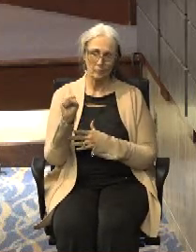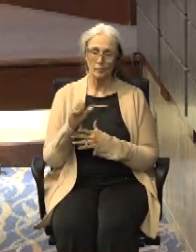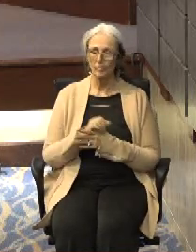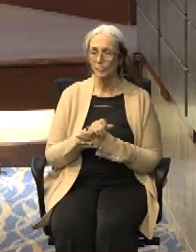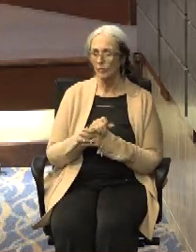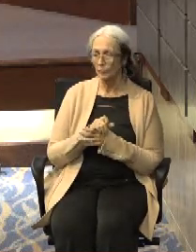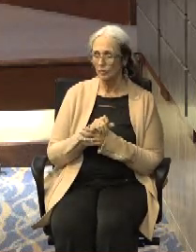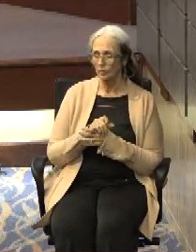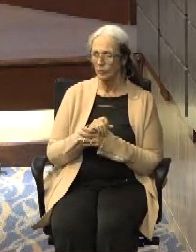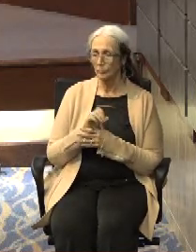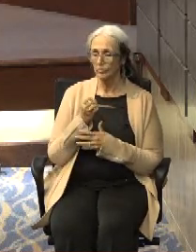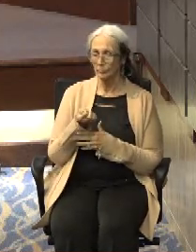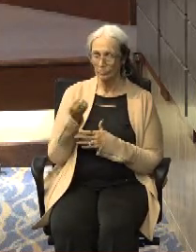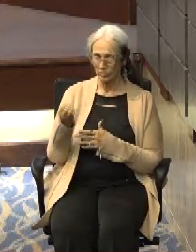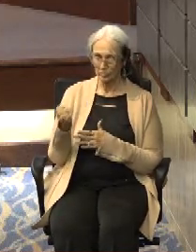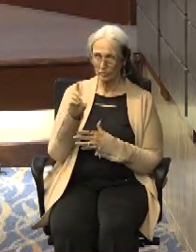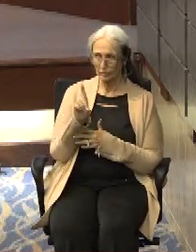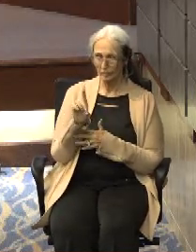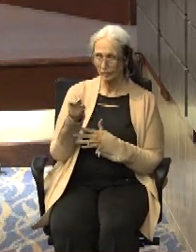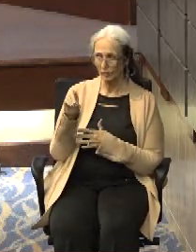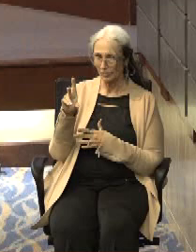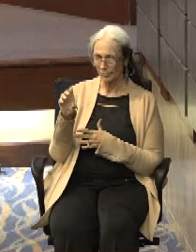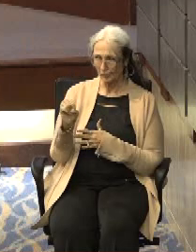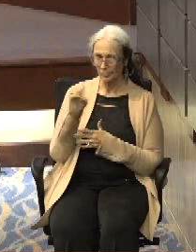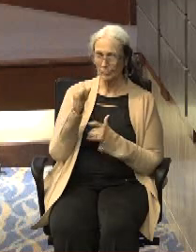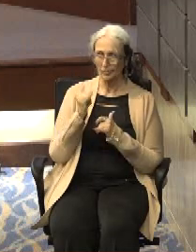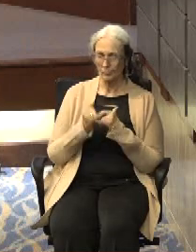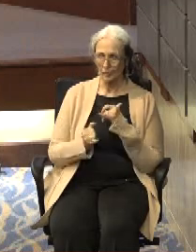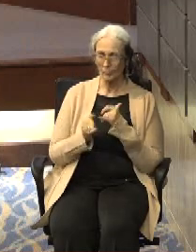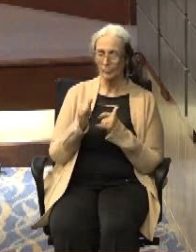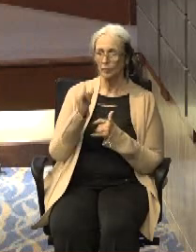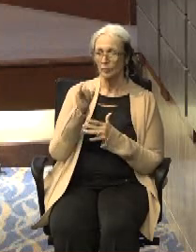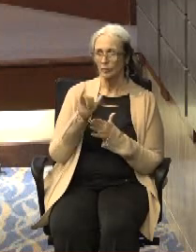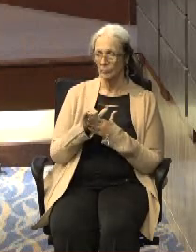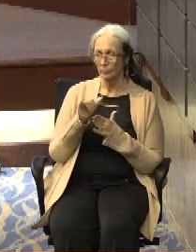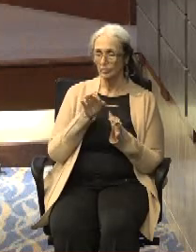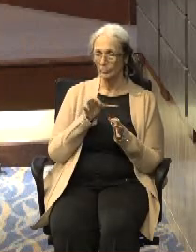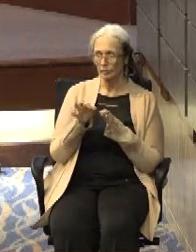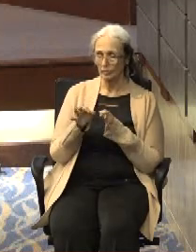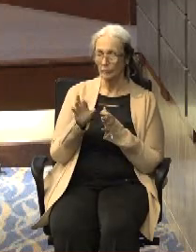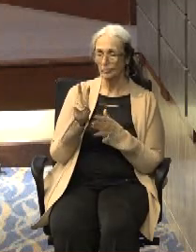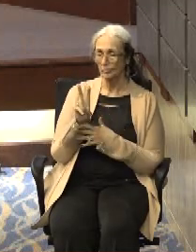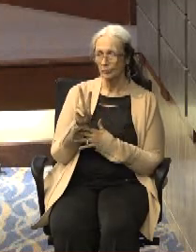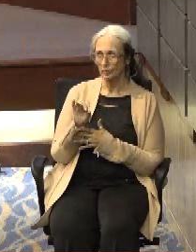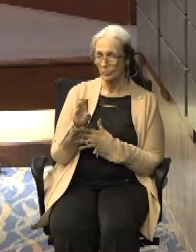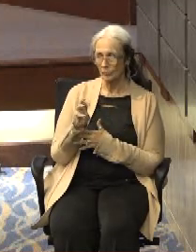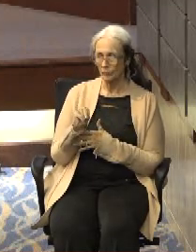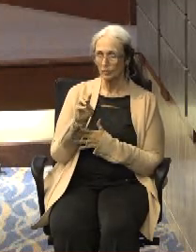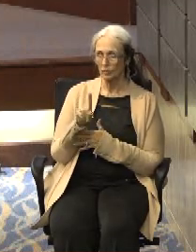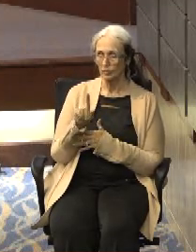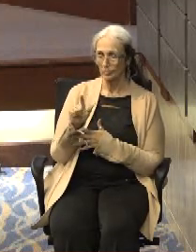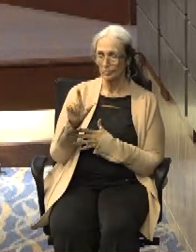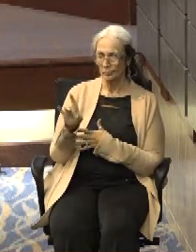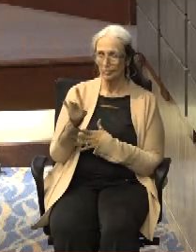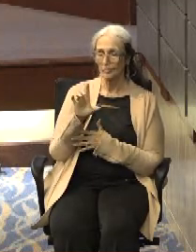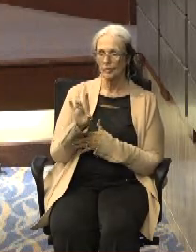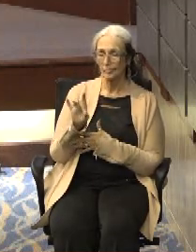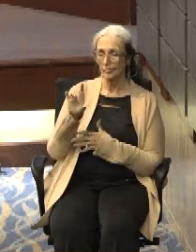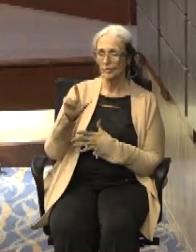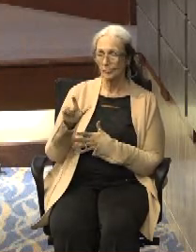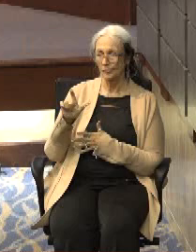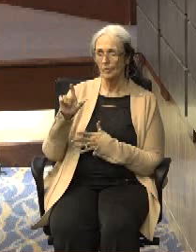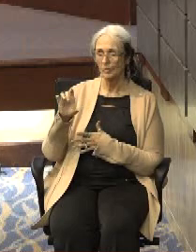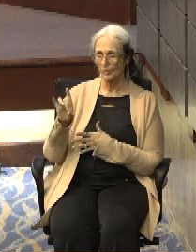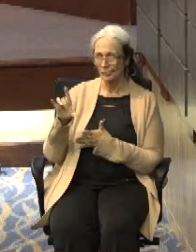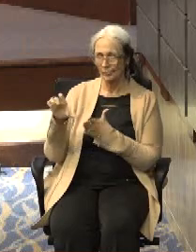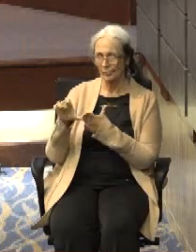1 of the Equipment Depot Edition, according to the final plat thereof, as described in Volume 127, page 828 of the